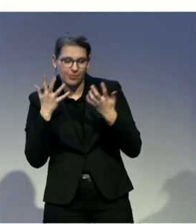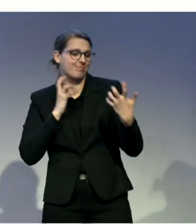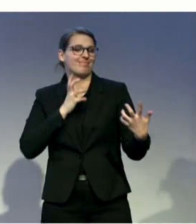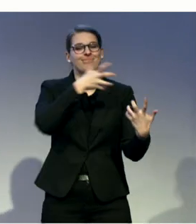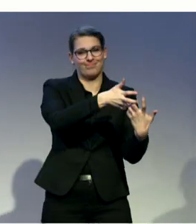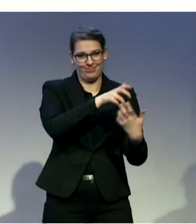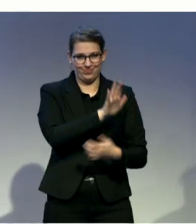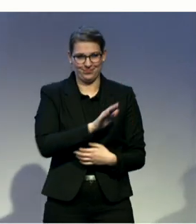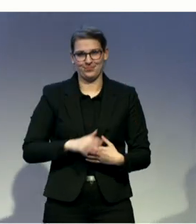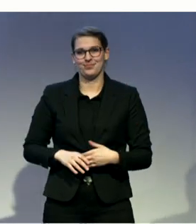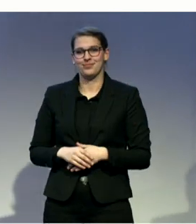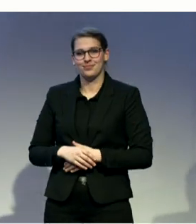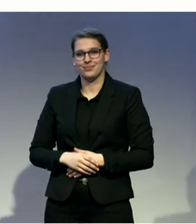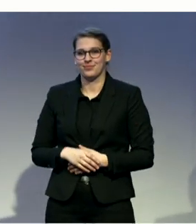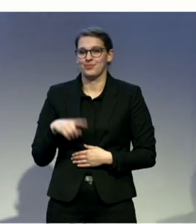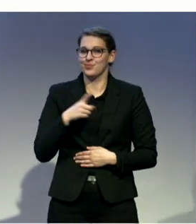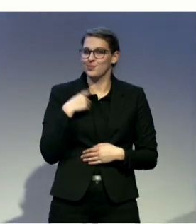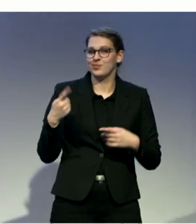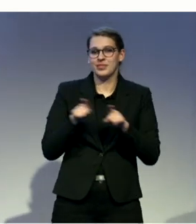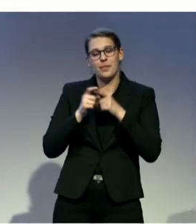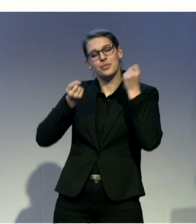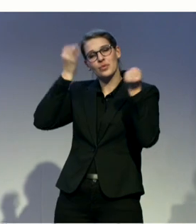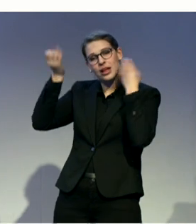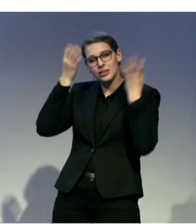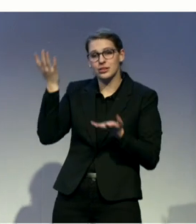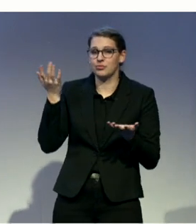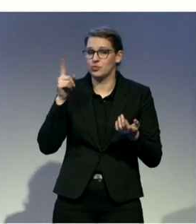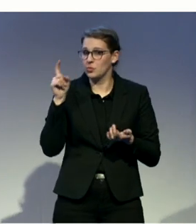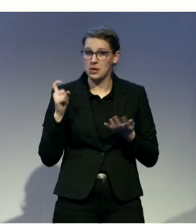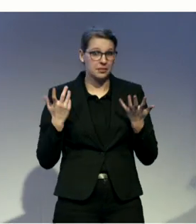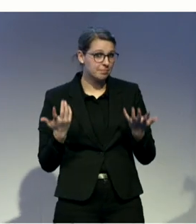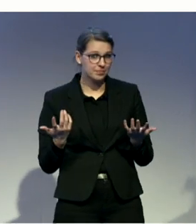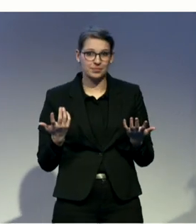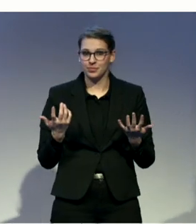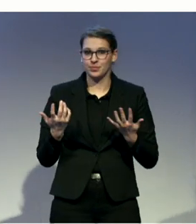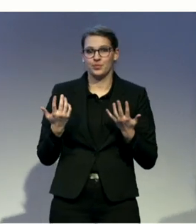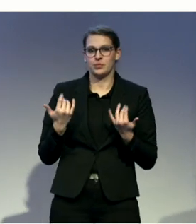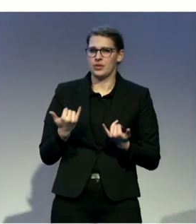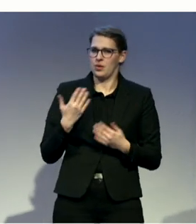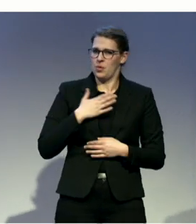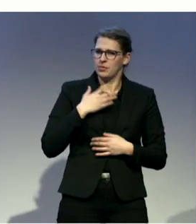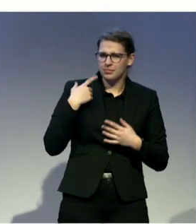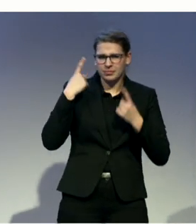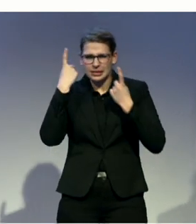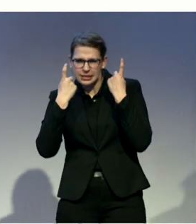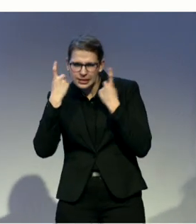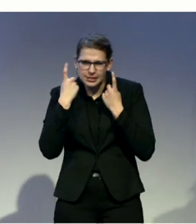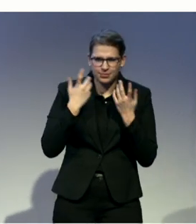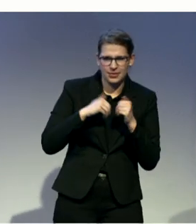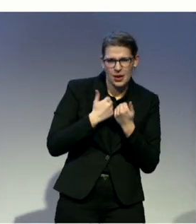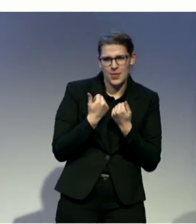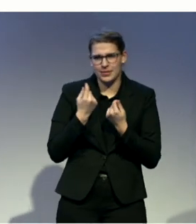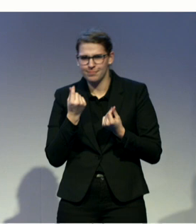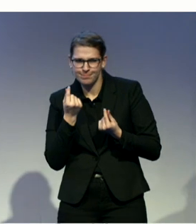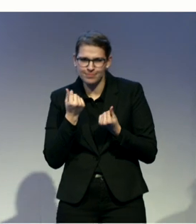We are creative because we are preoccupied by our cost, because we would like to this model to be expanded and